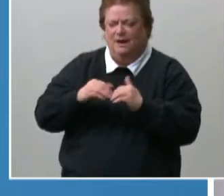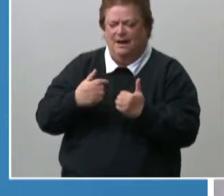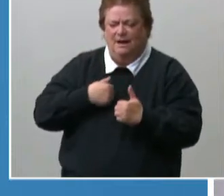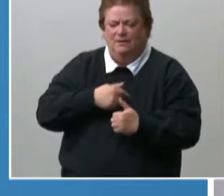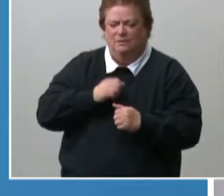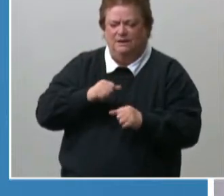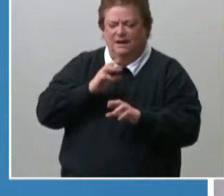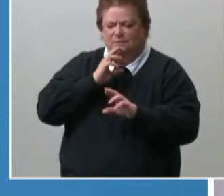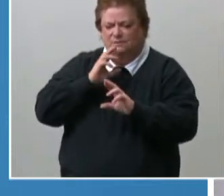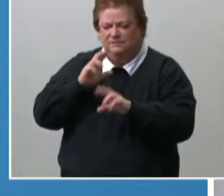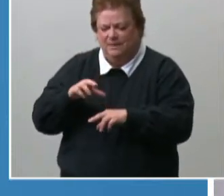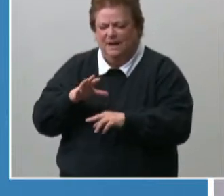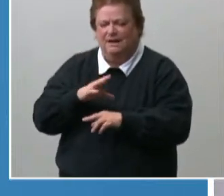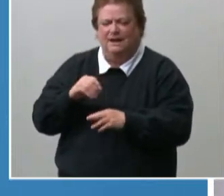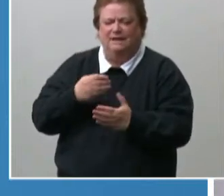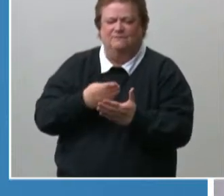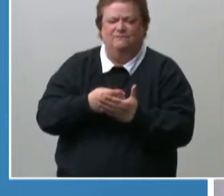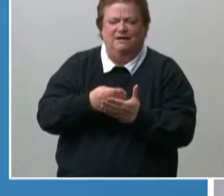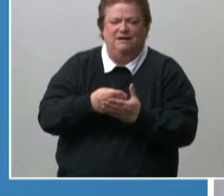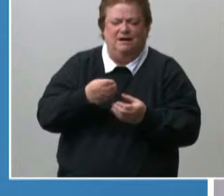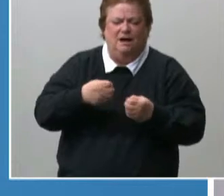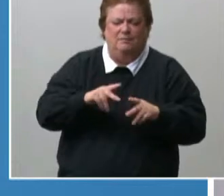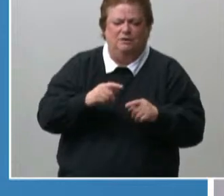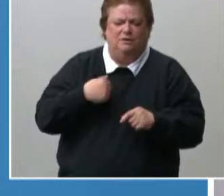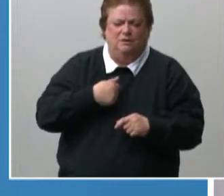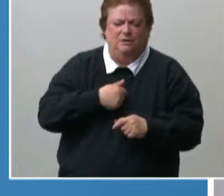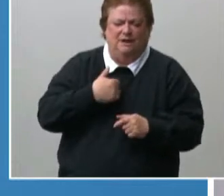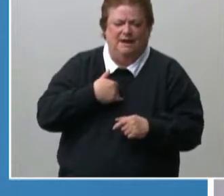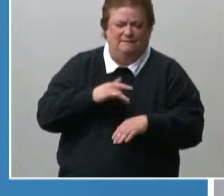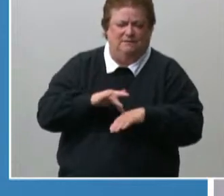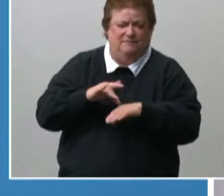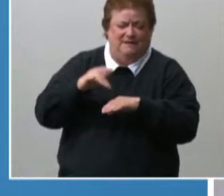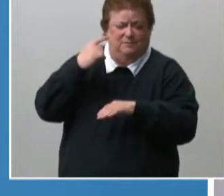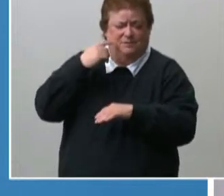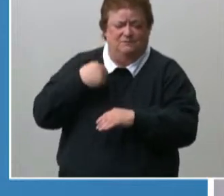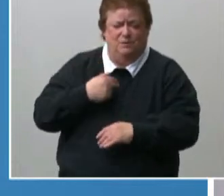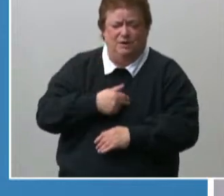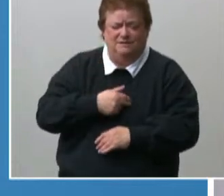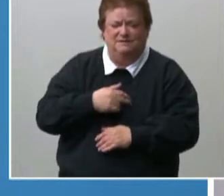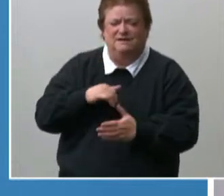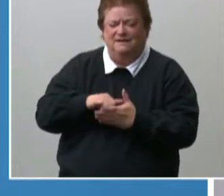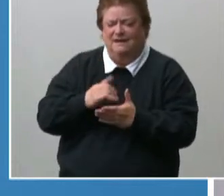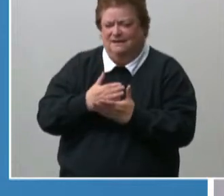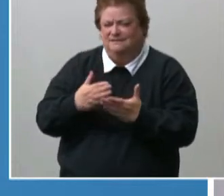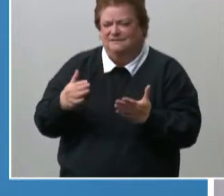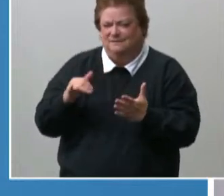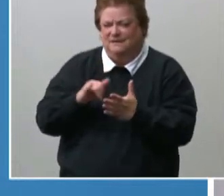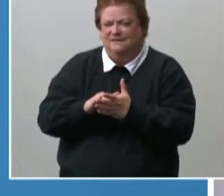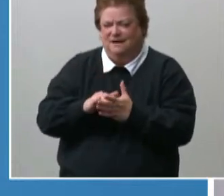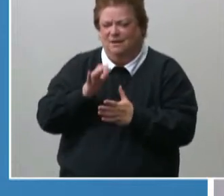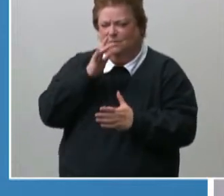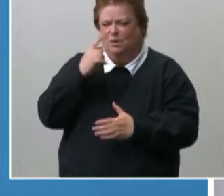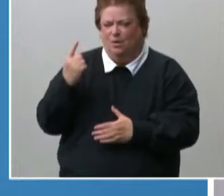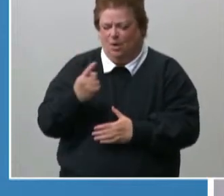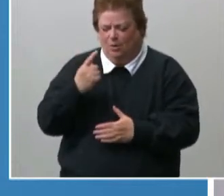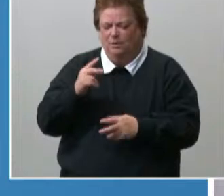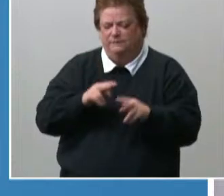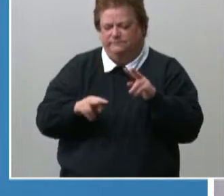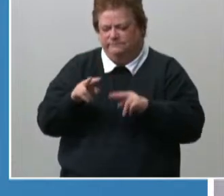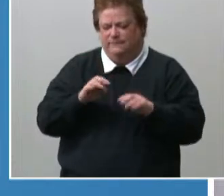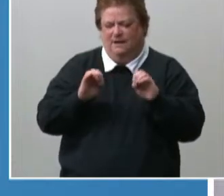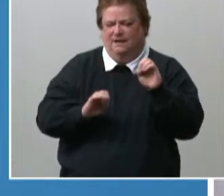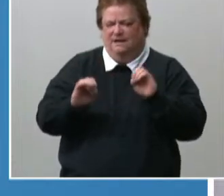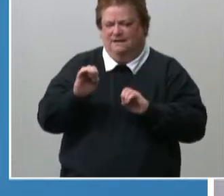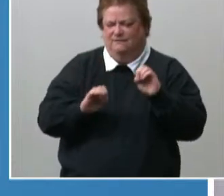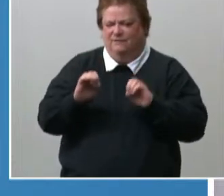what funding opportunities we have available, Matt. But that's something, obviously, that's always being evaluated.